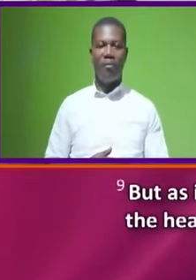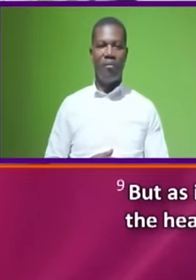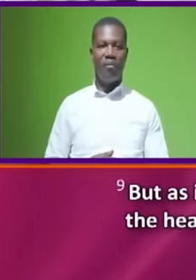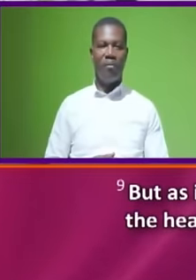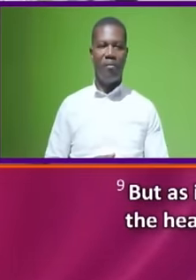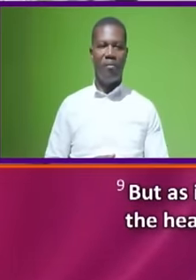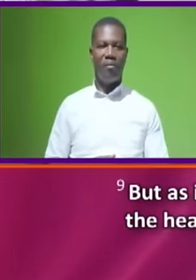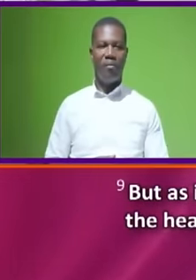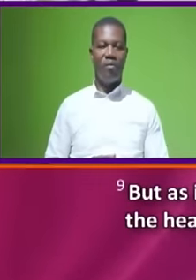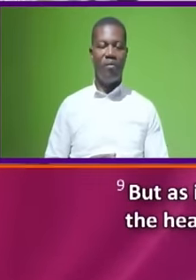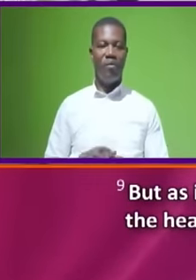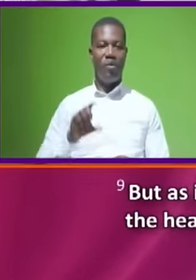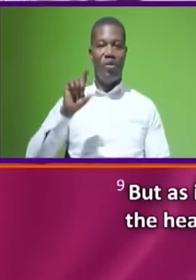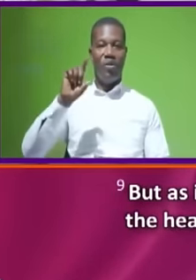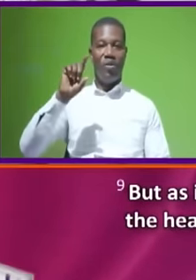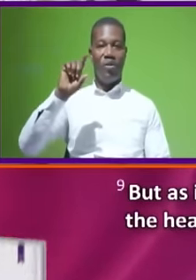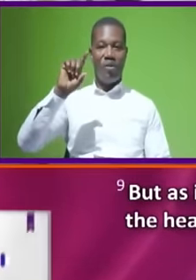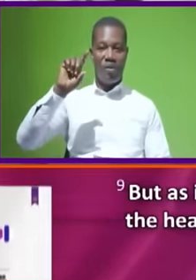Good.